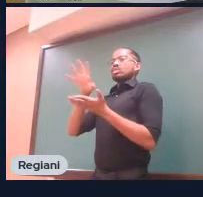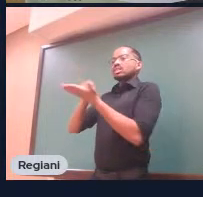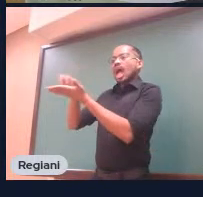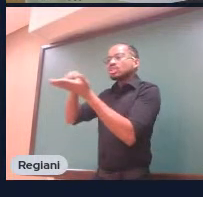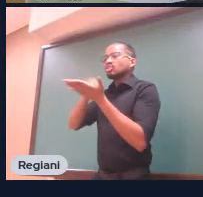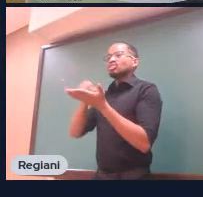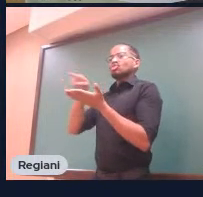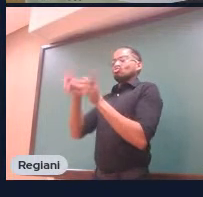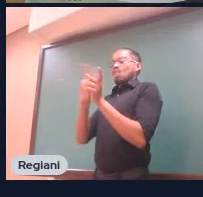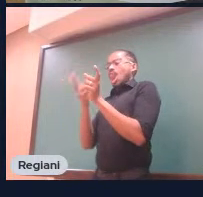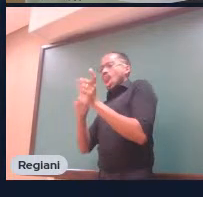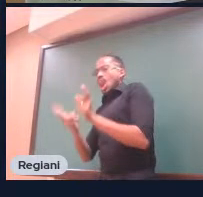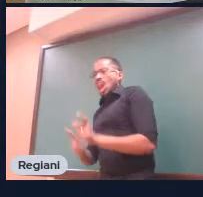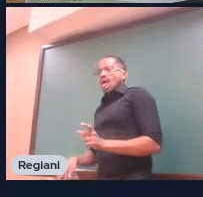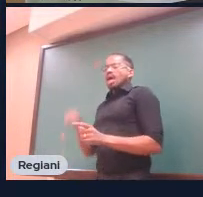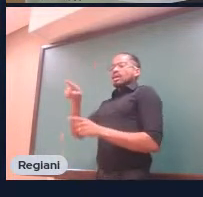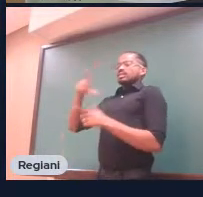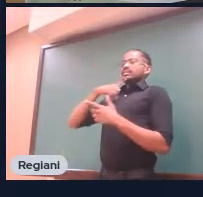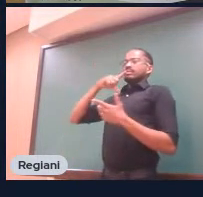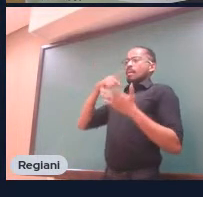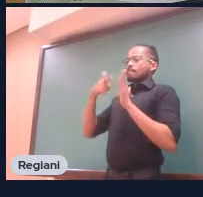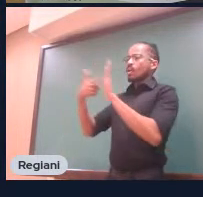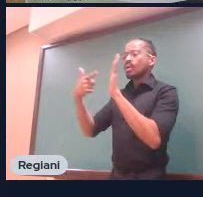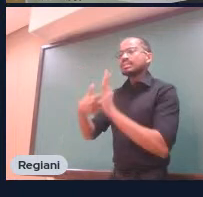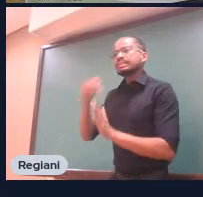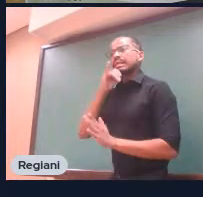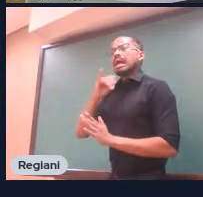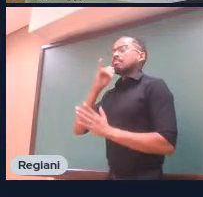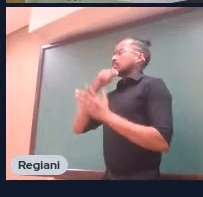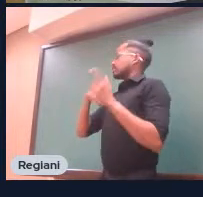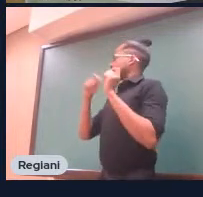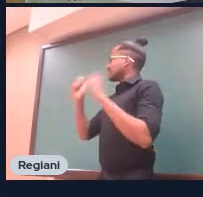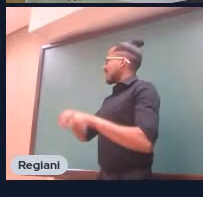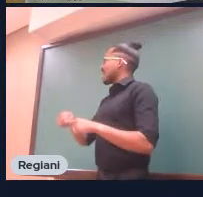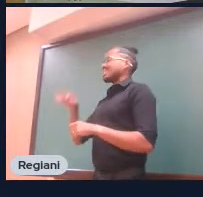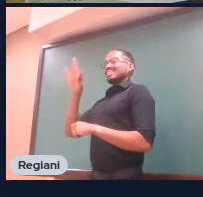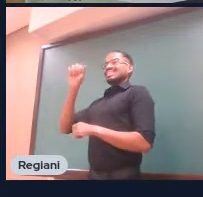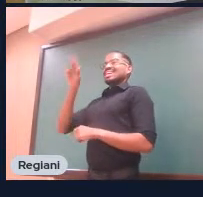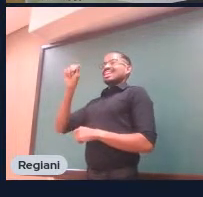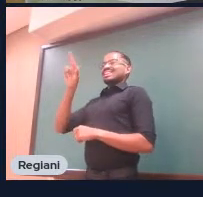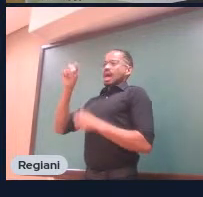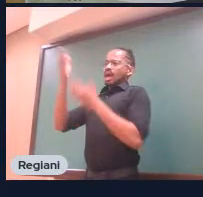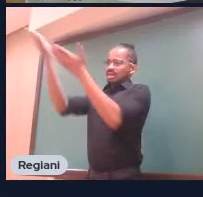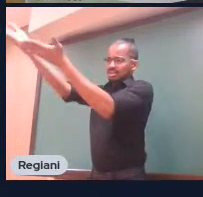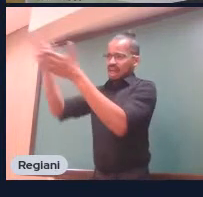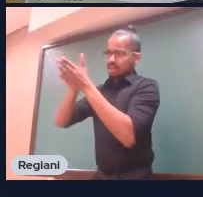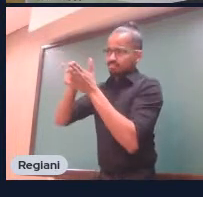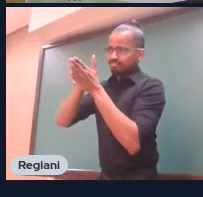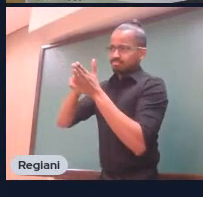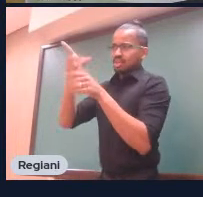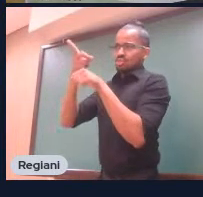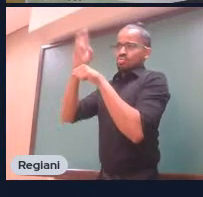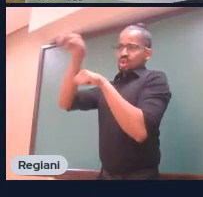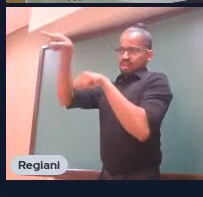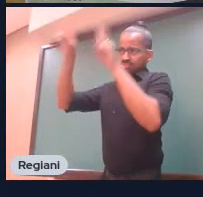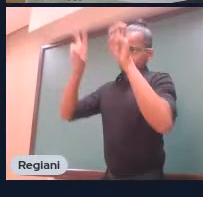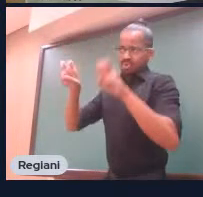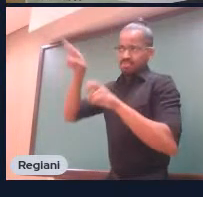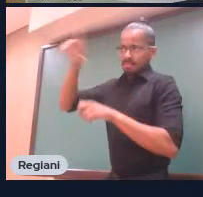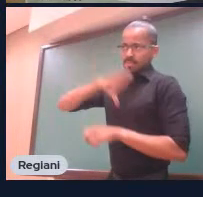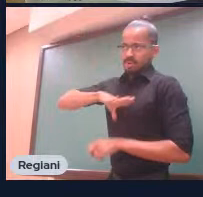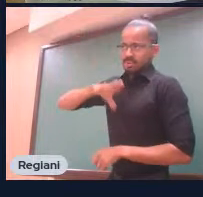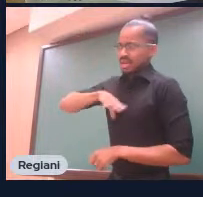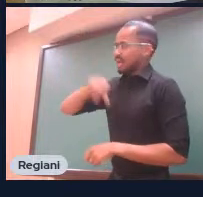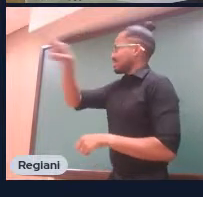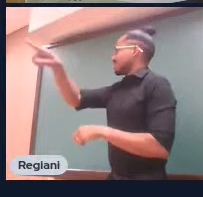in the sketch engine, will provide us with good example. I'm looking at Tanana, she has a PhD on that for Portuguese, from which